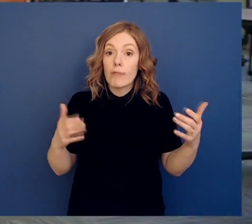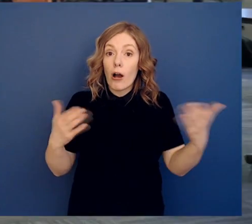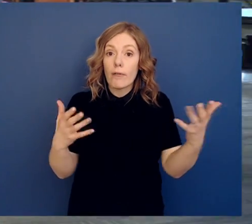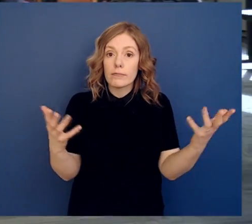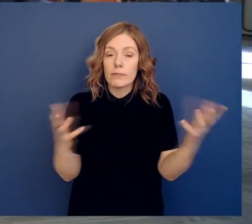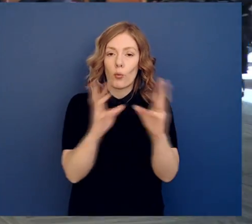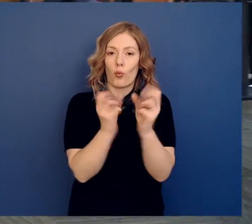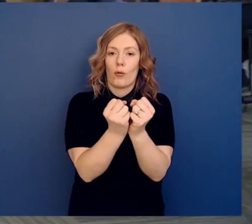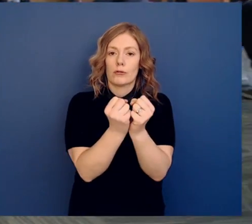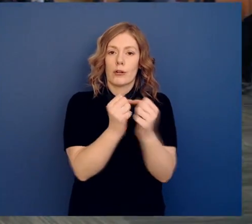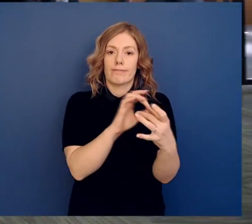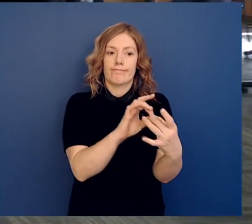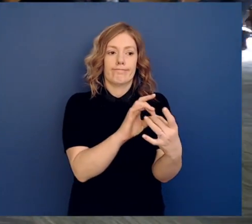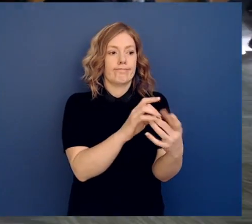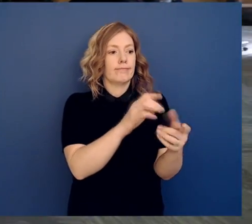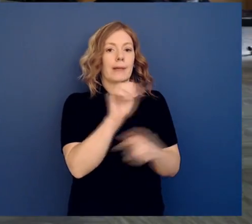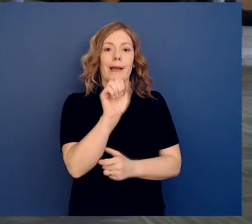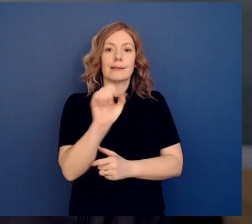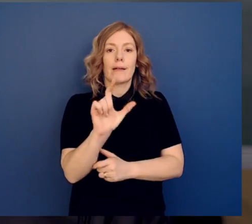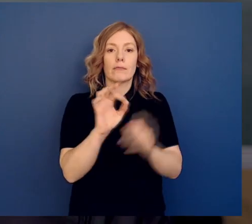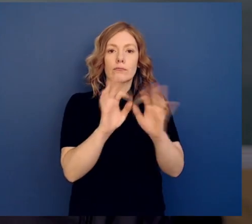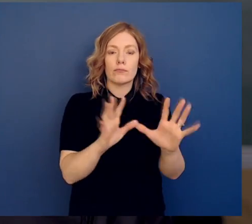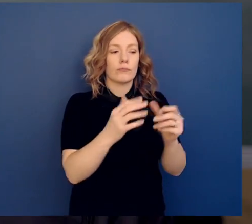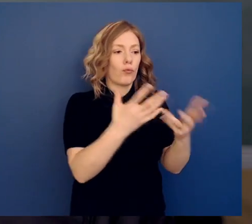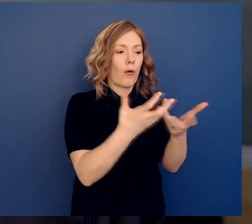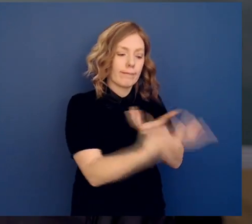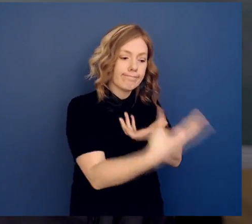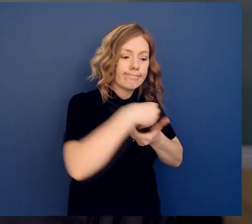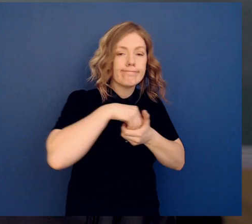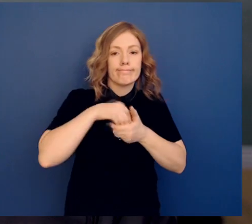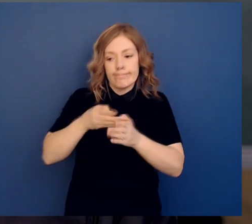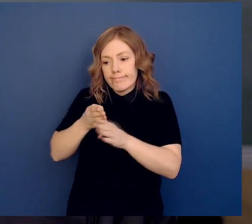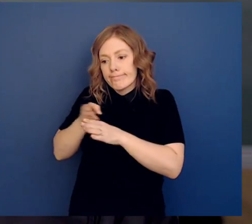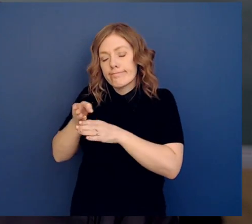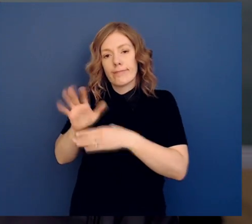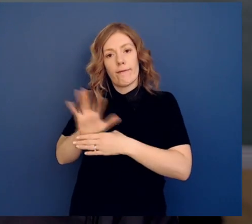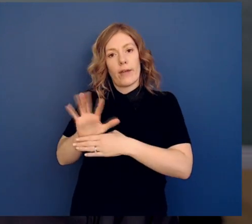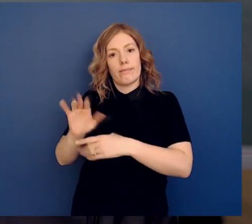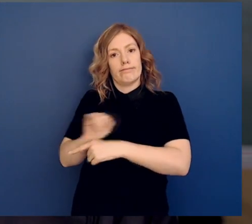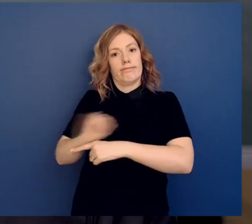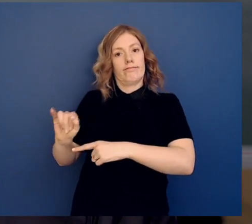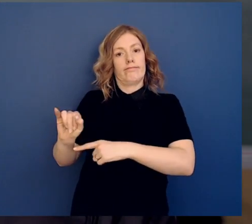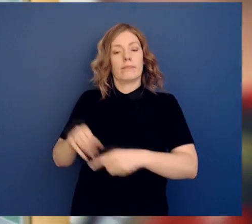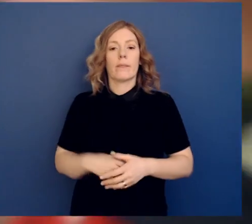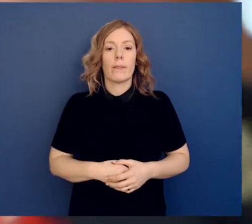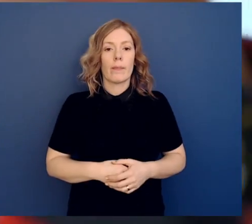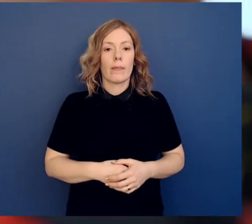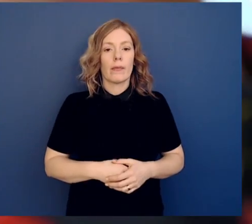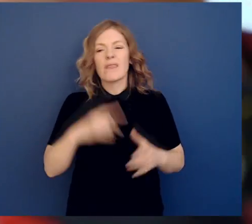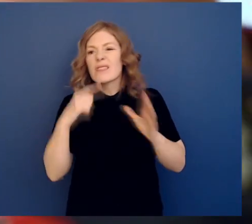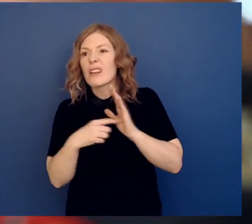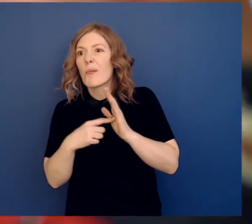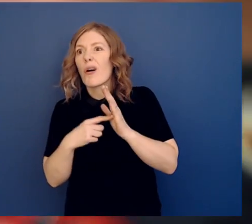Today we're doing an ASL set orientation course to attract ASL interpreters to come work in film. Usually